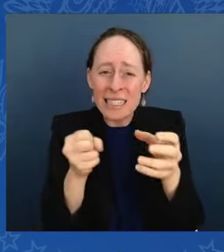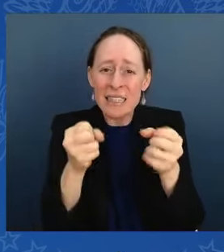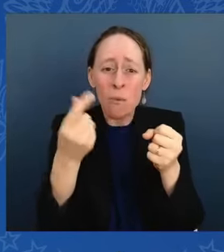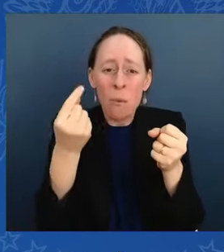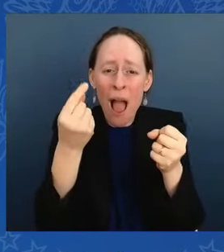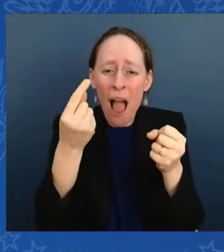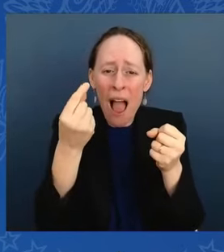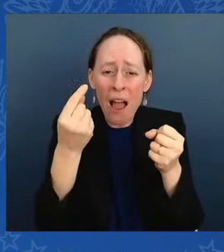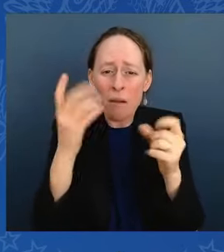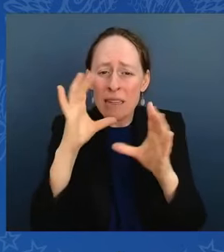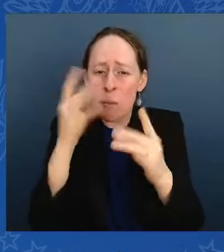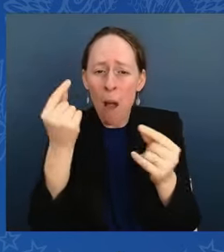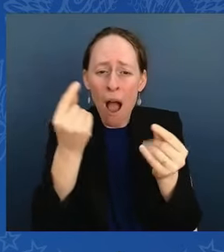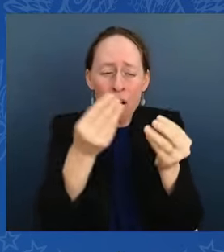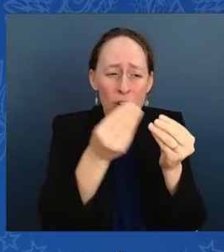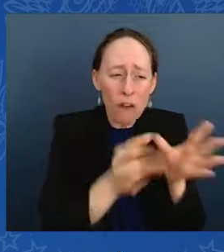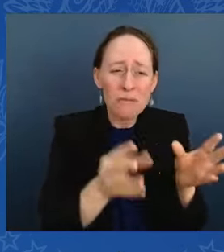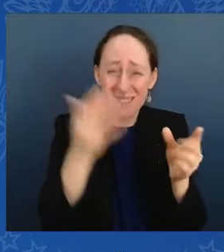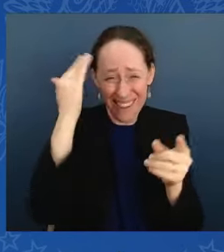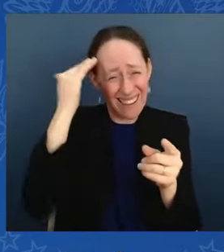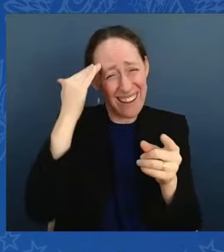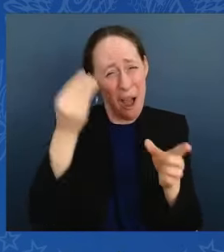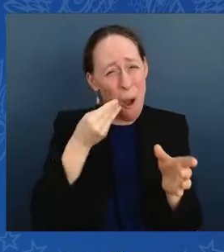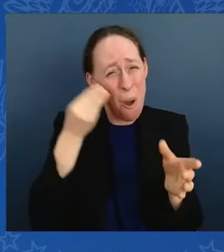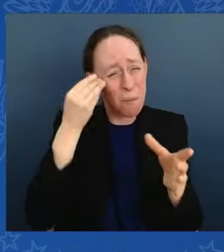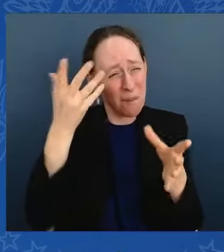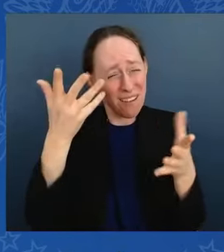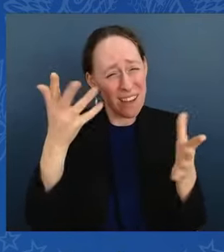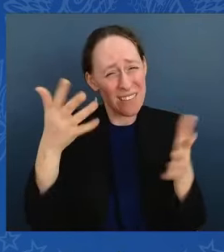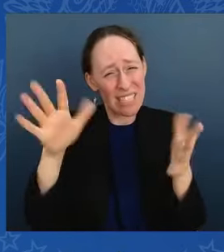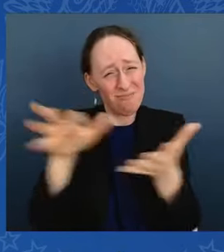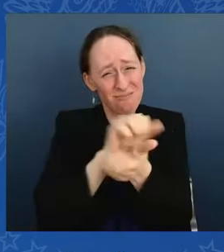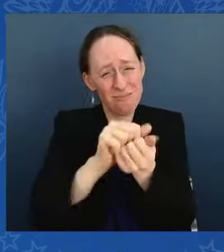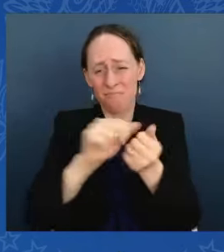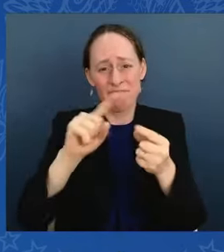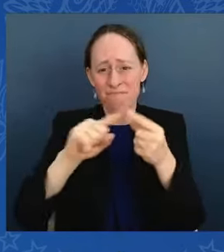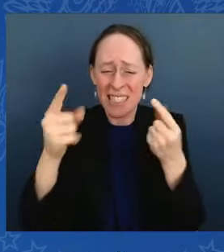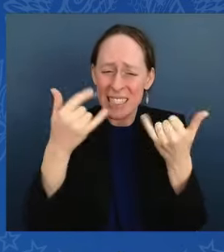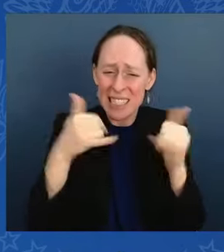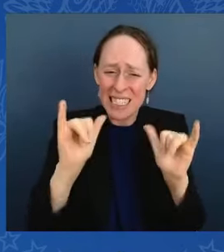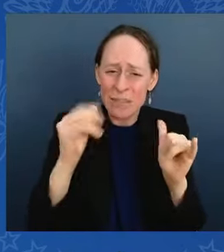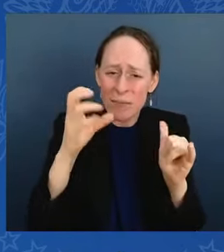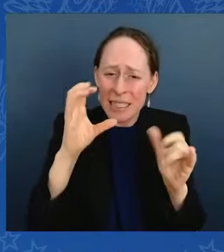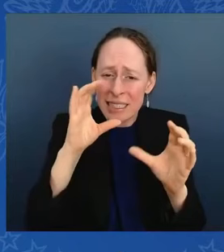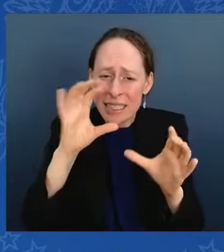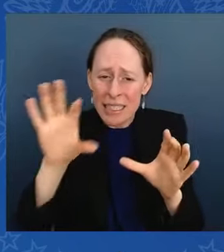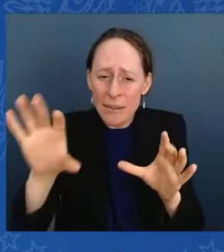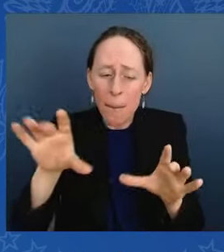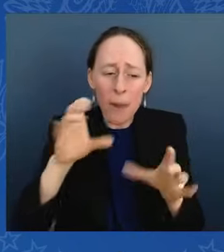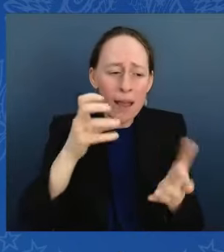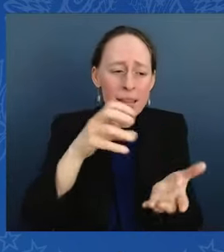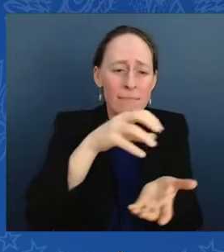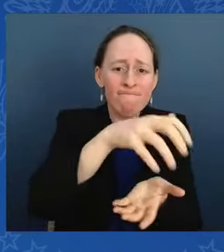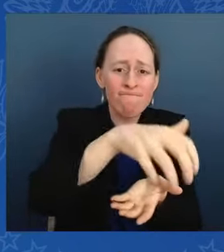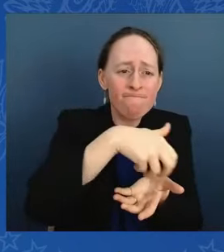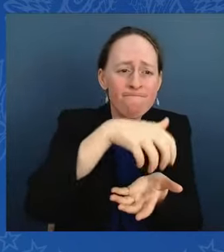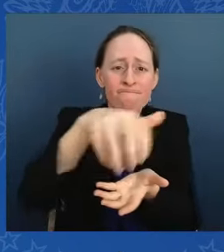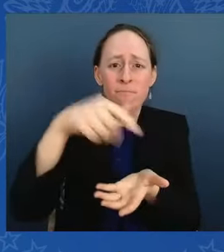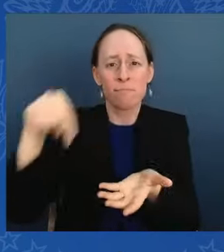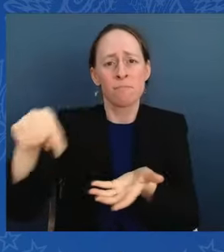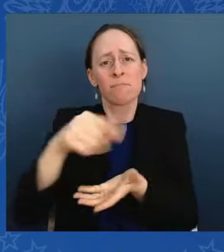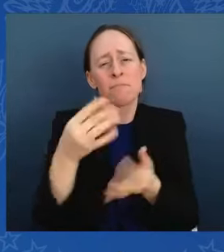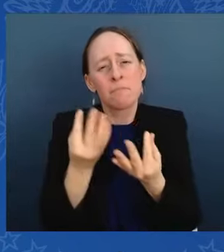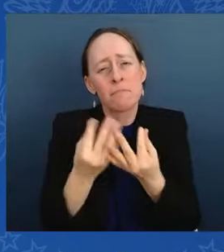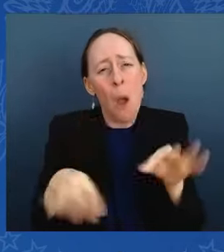concerned about the personal things that mattered so much to the families. And so this is going to pay, as I said,